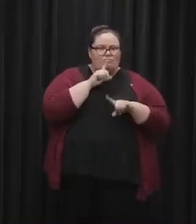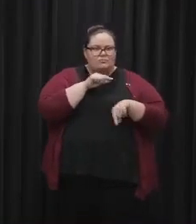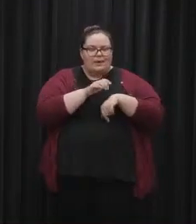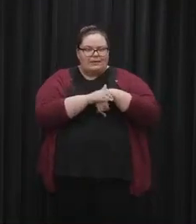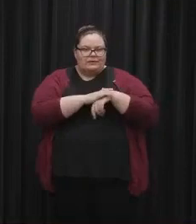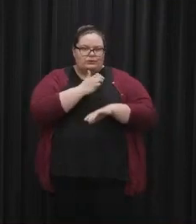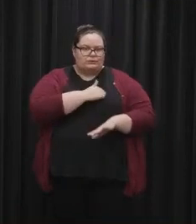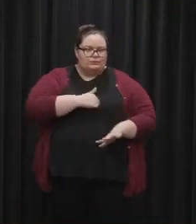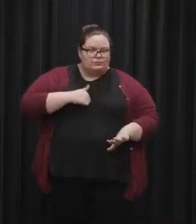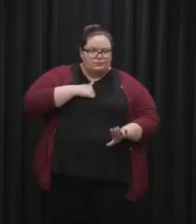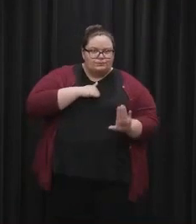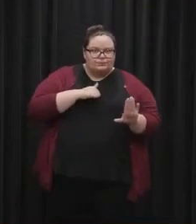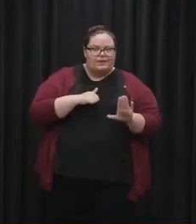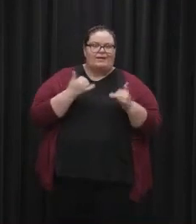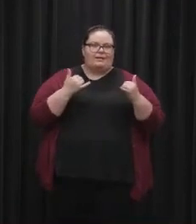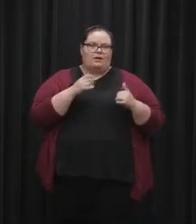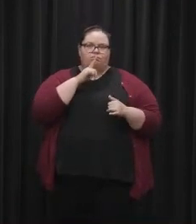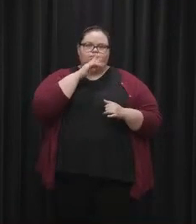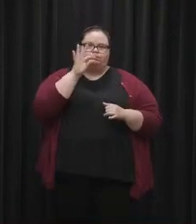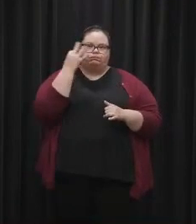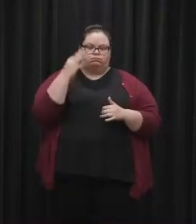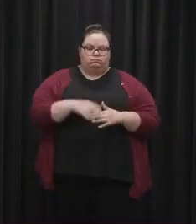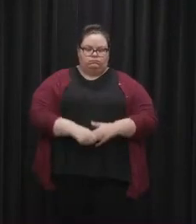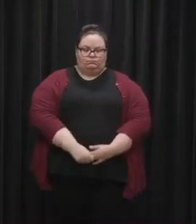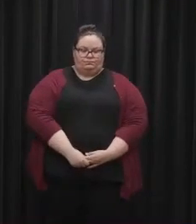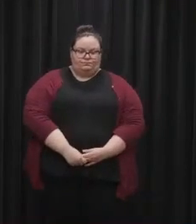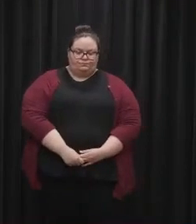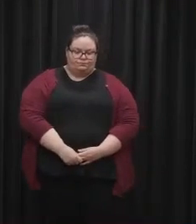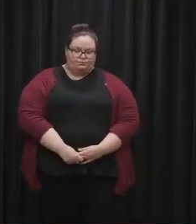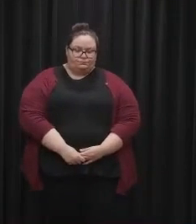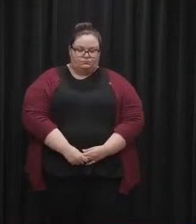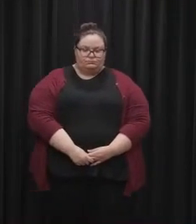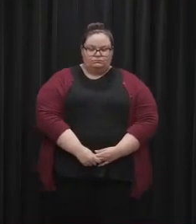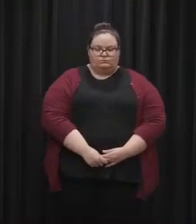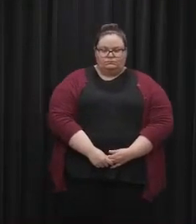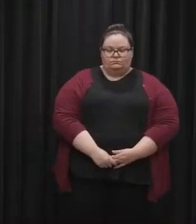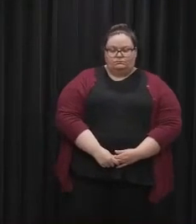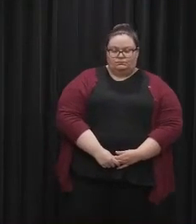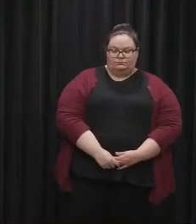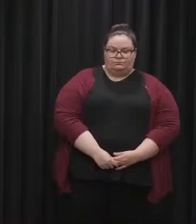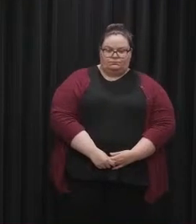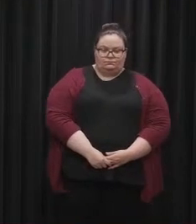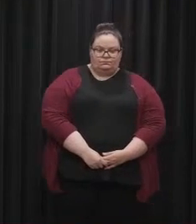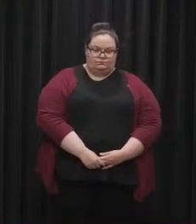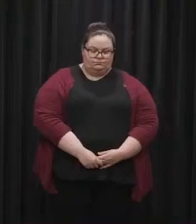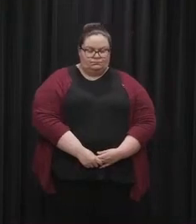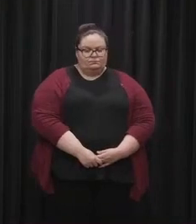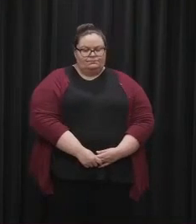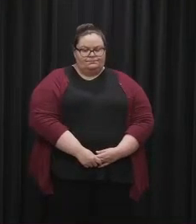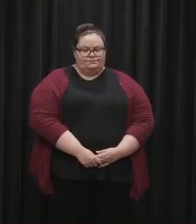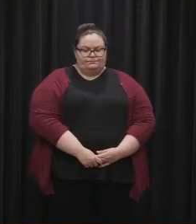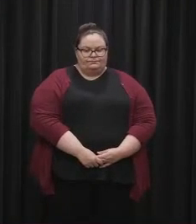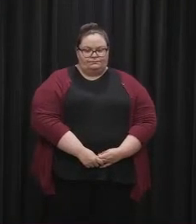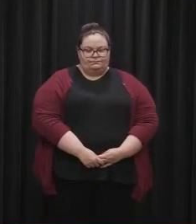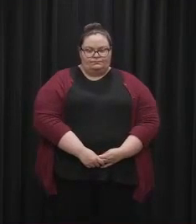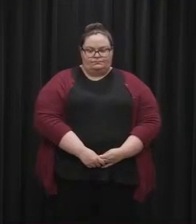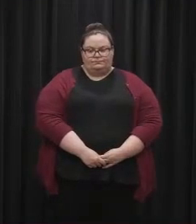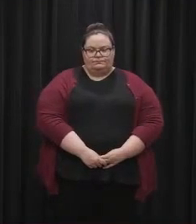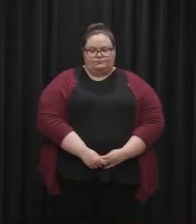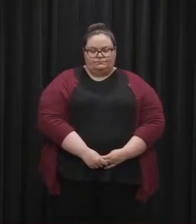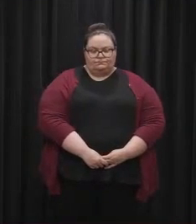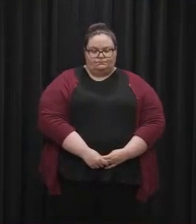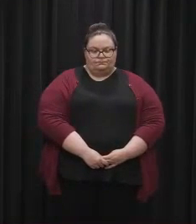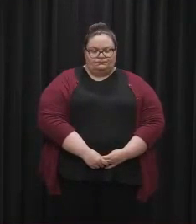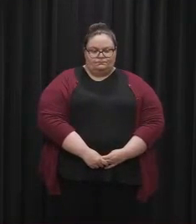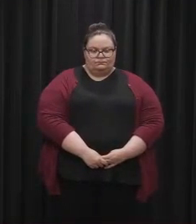Sorry for answering in English first. I would like to say that the Janeville school is in a region that is still in the yellow